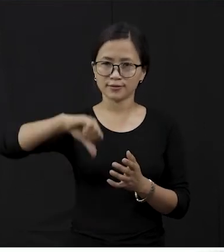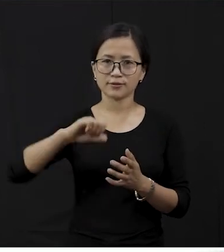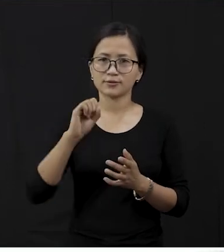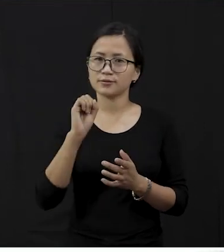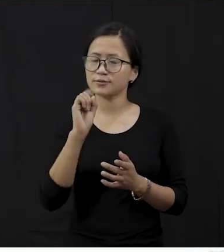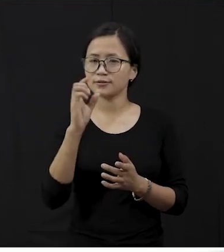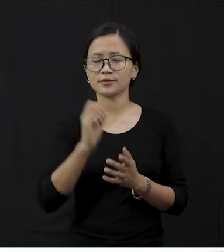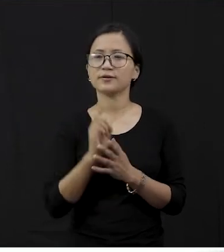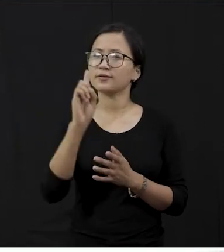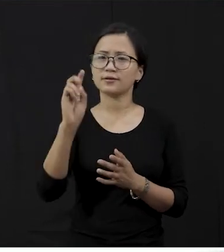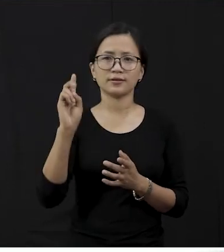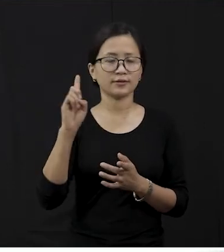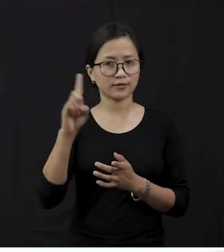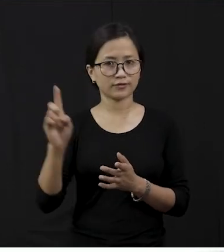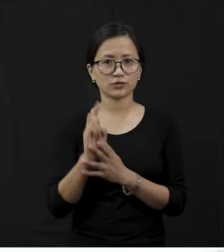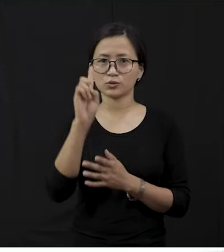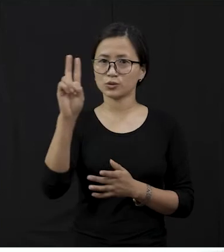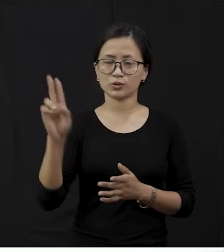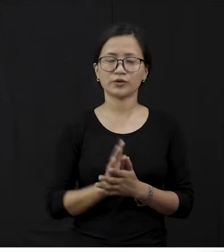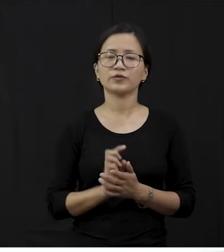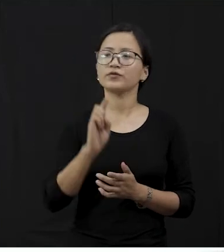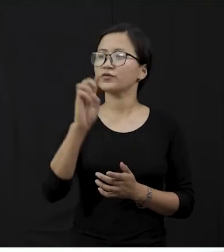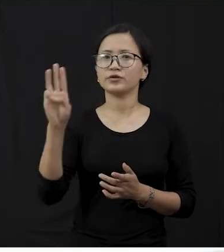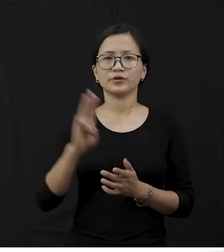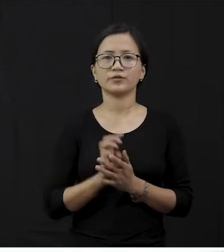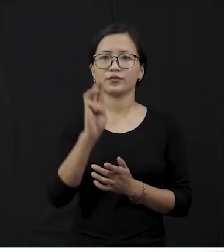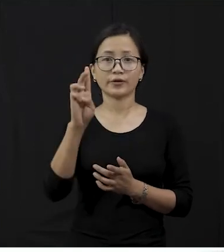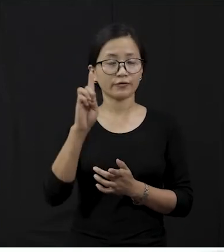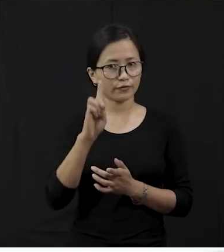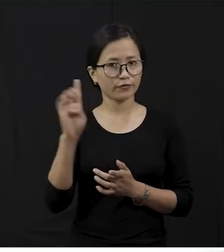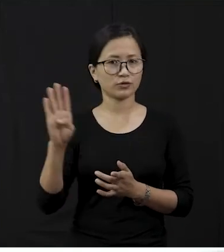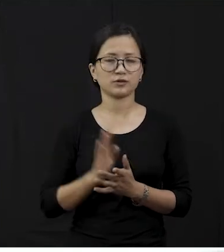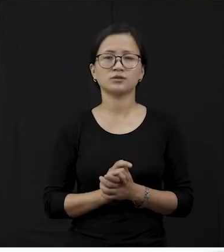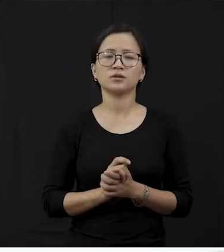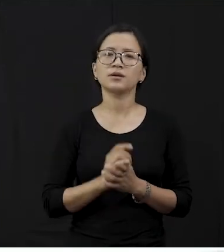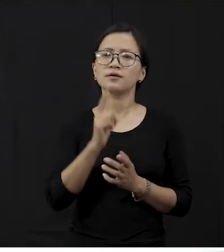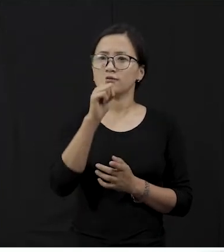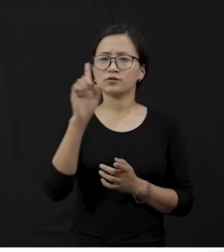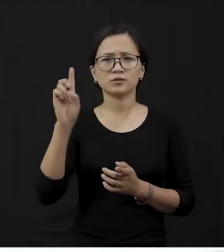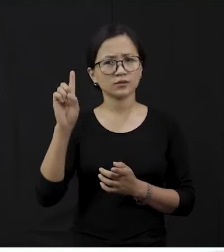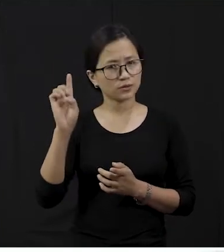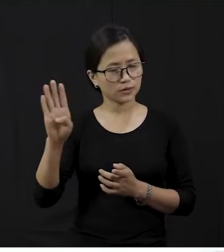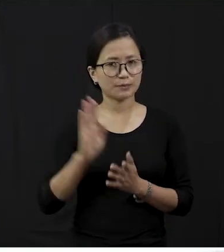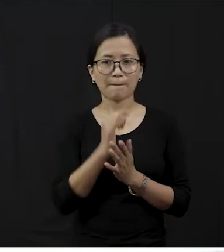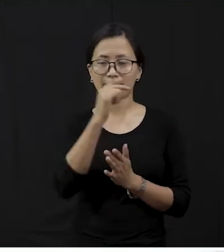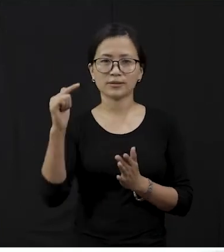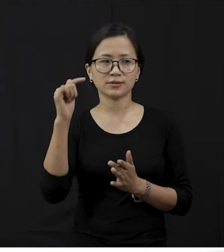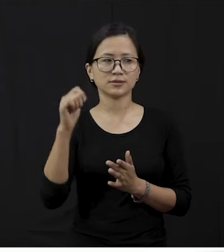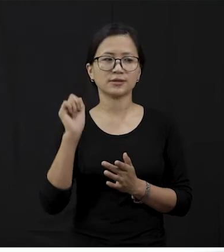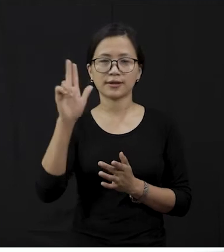12, 13, 14. 14 minus 8 is 6. Yes. Then 4 minus